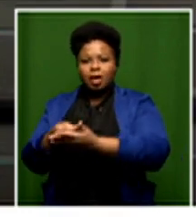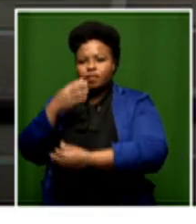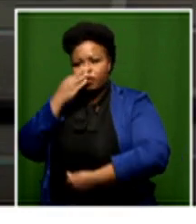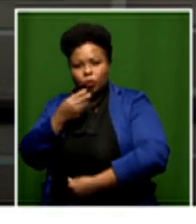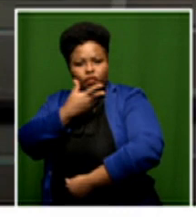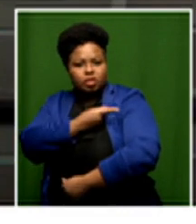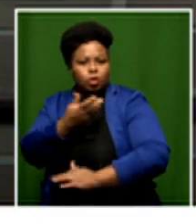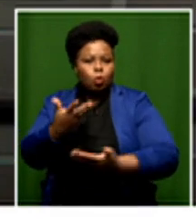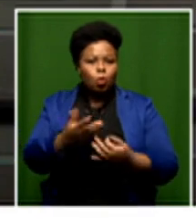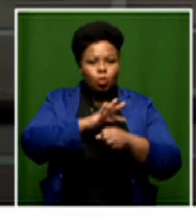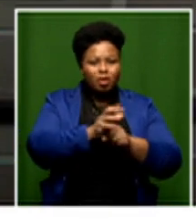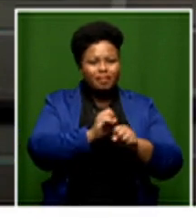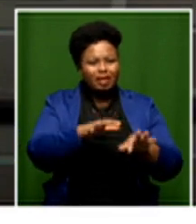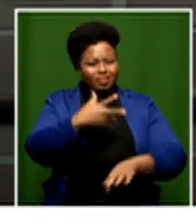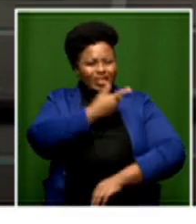often a difficult issue,